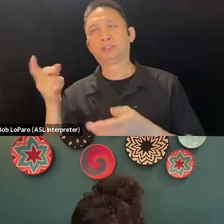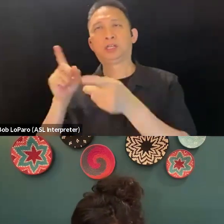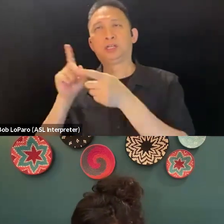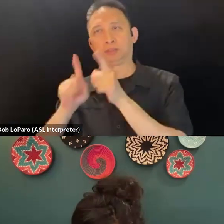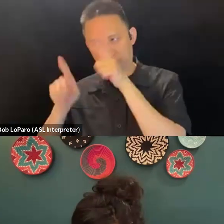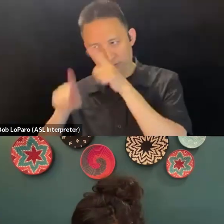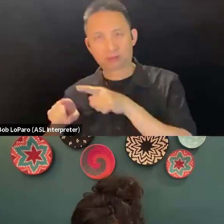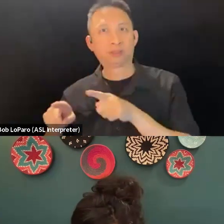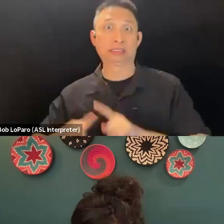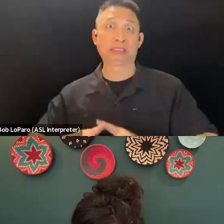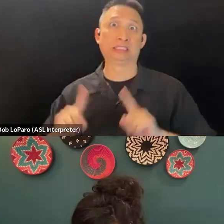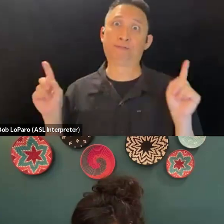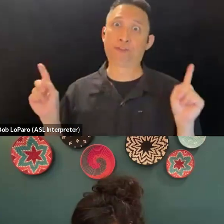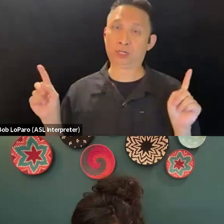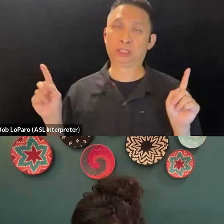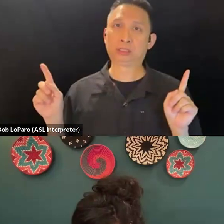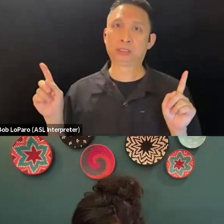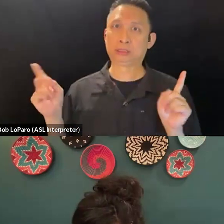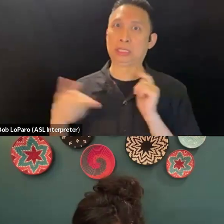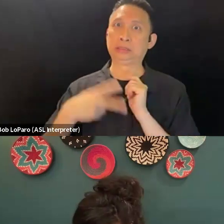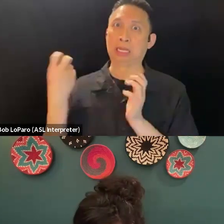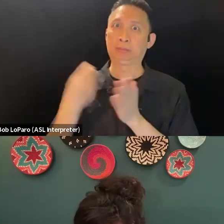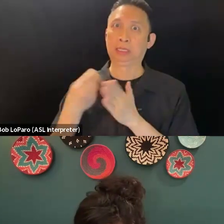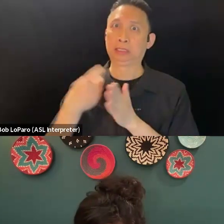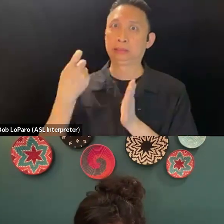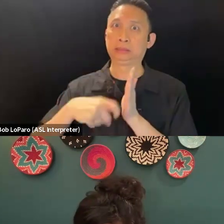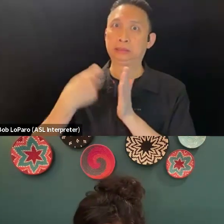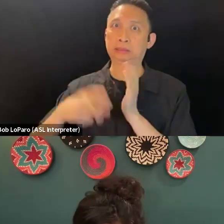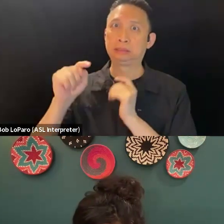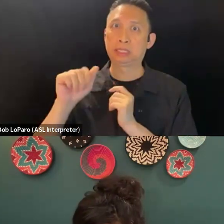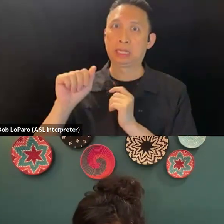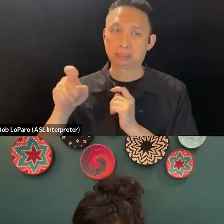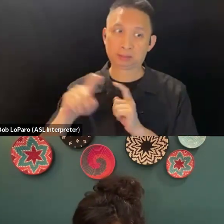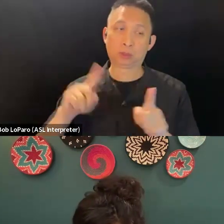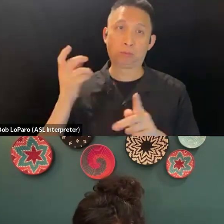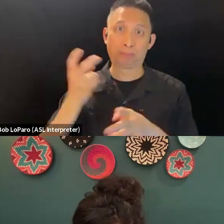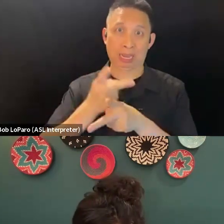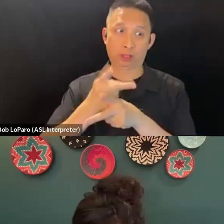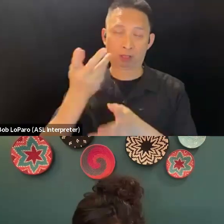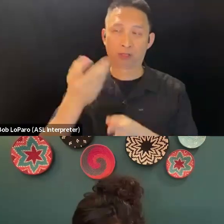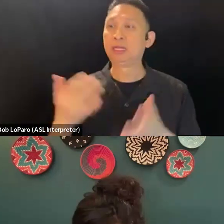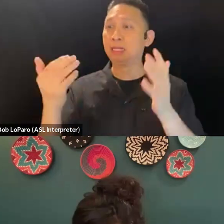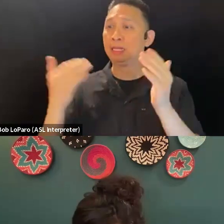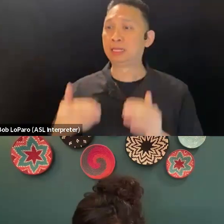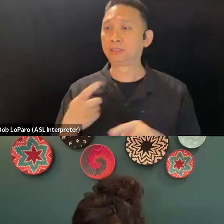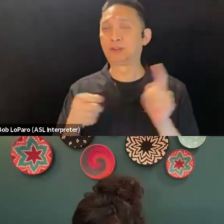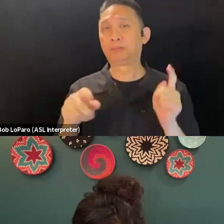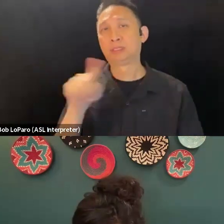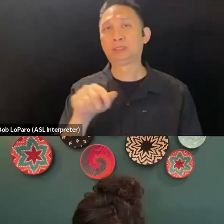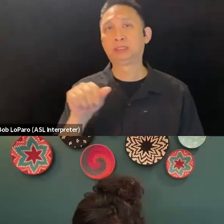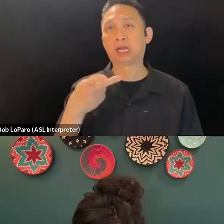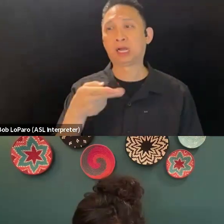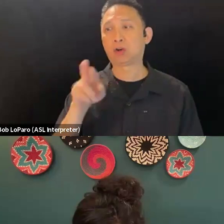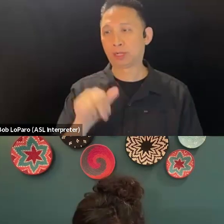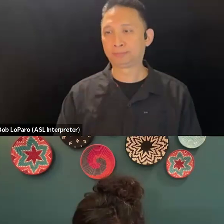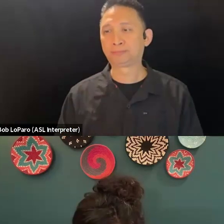10 years, or in the last, like even before that, it would be the case that our films had to do with sociological questions of,